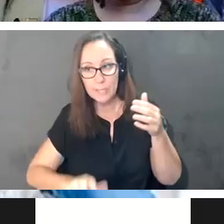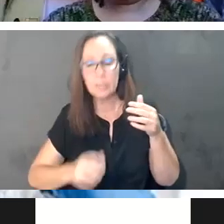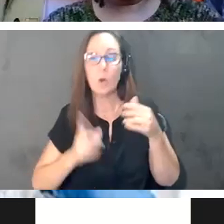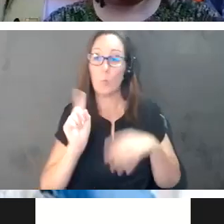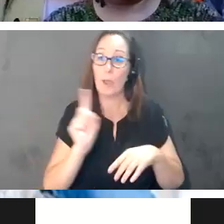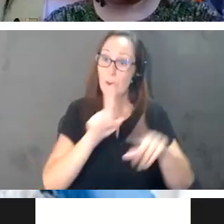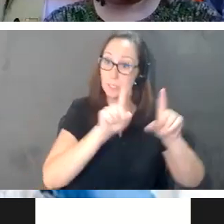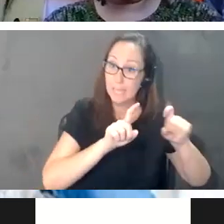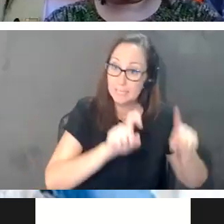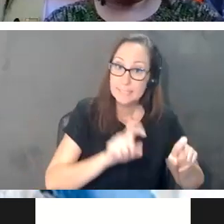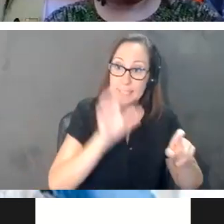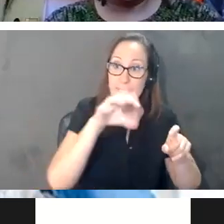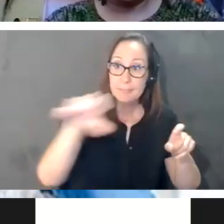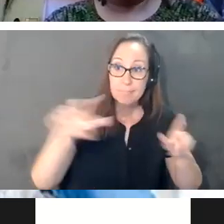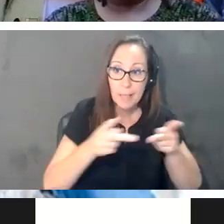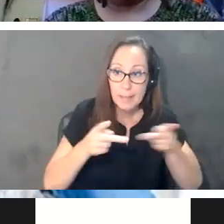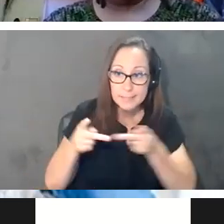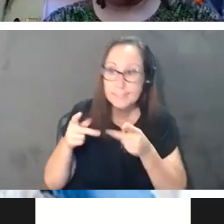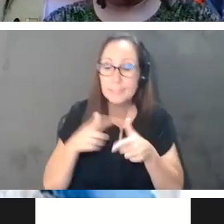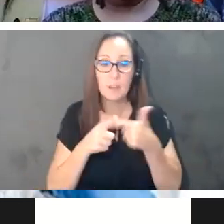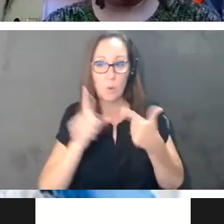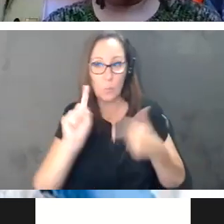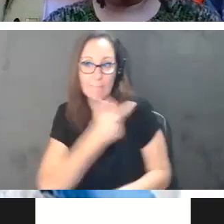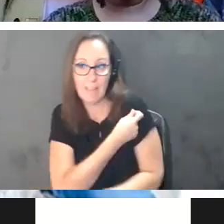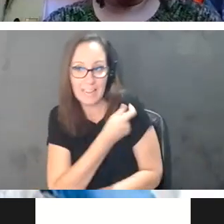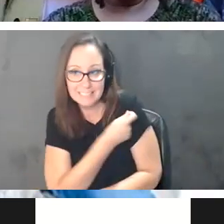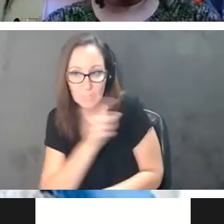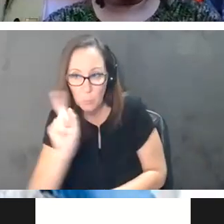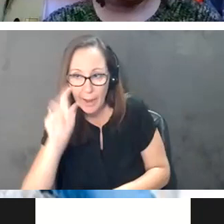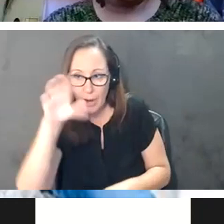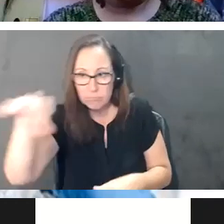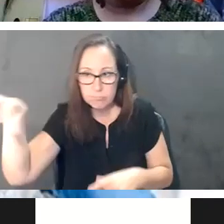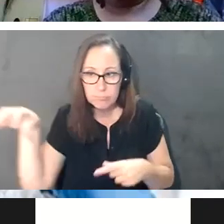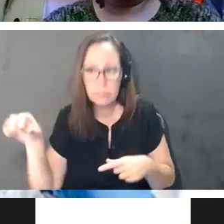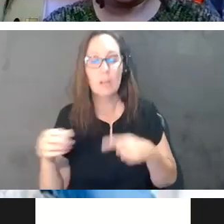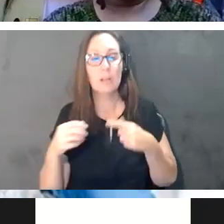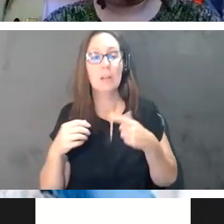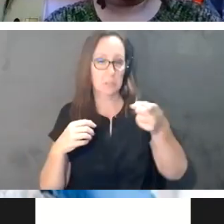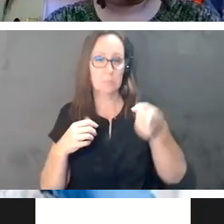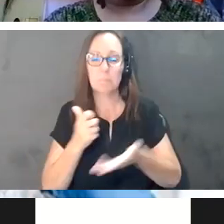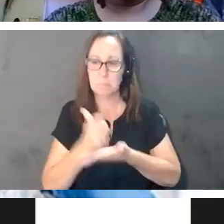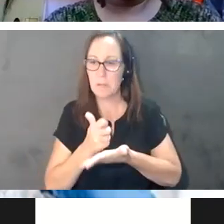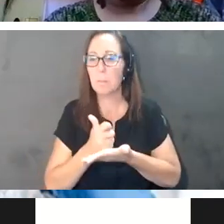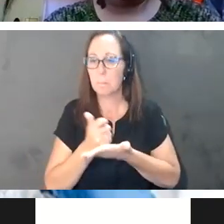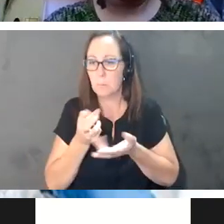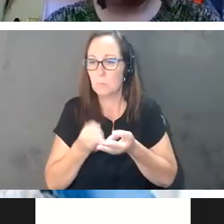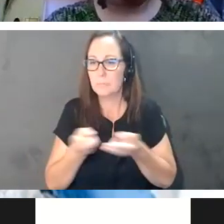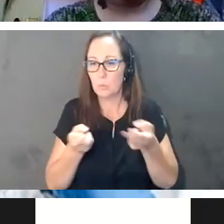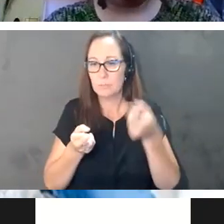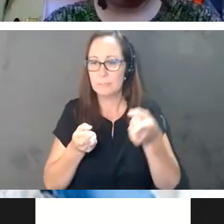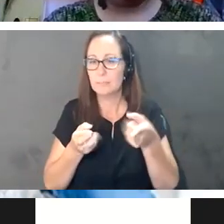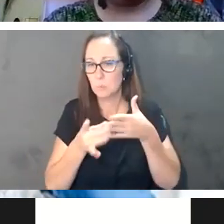tested, where to get your vaccine, these are some helpful resources that can guide you in the right